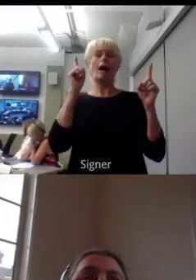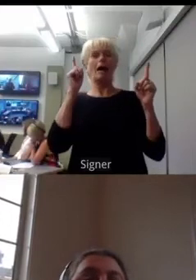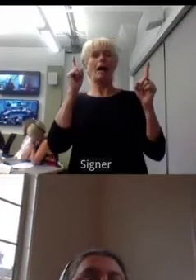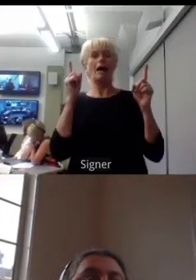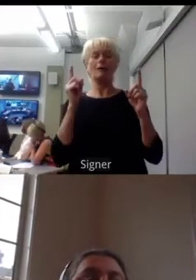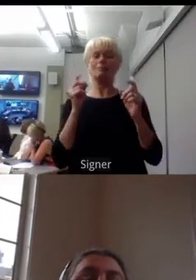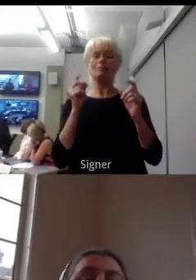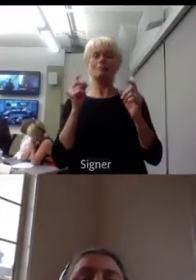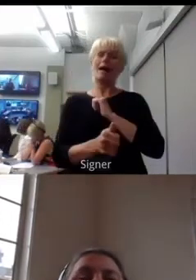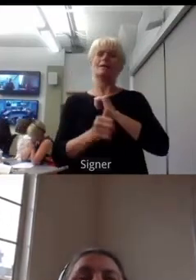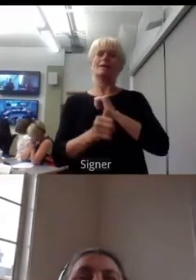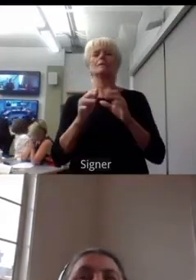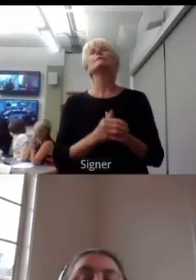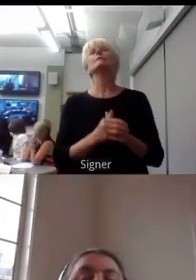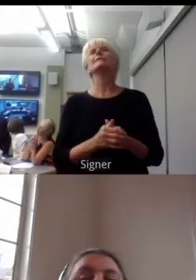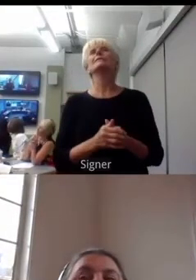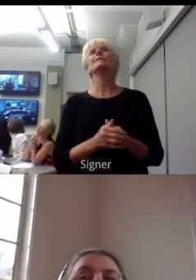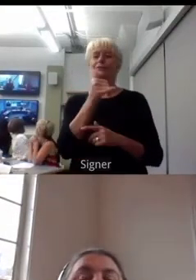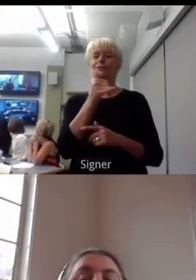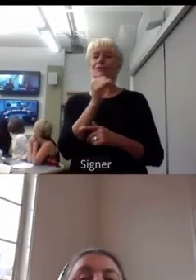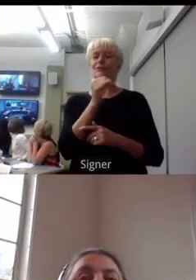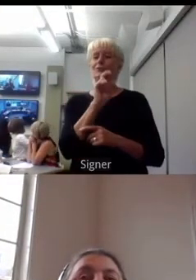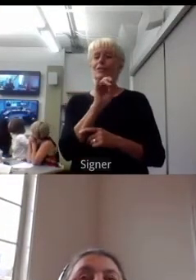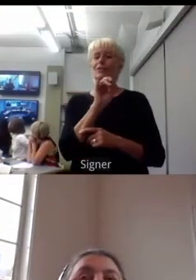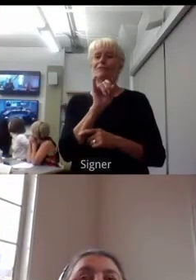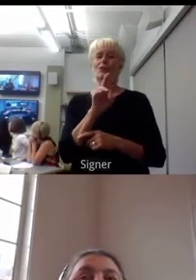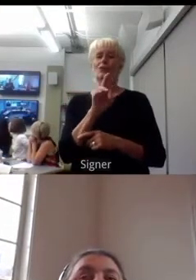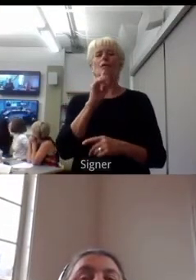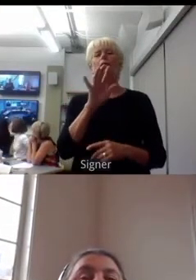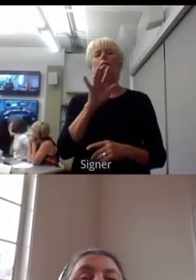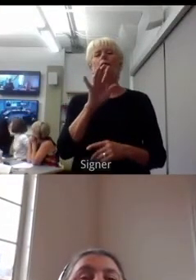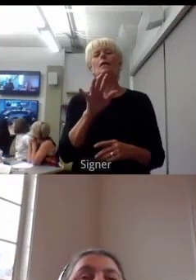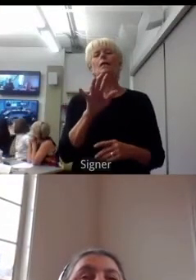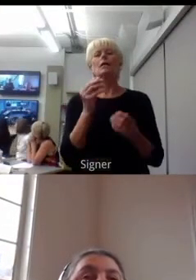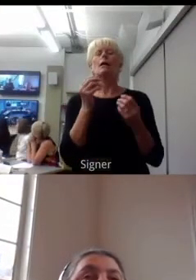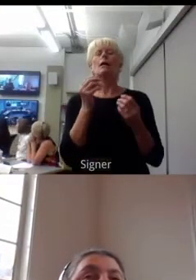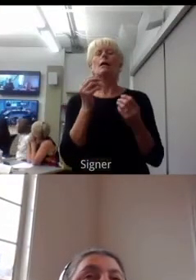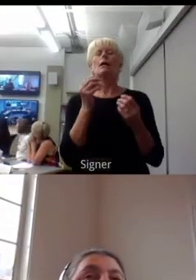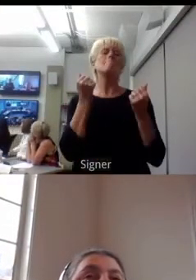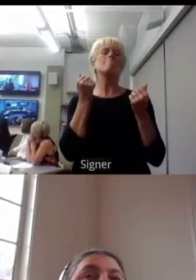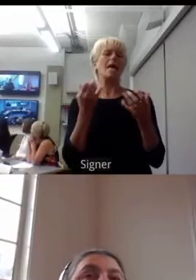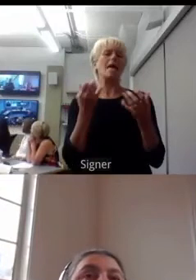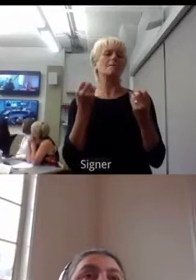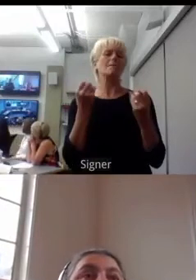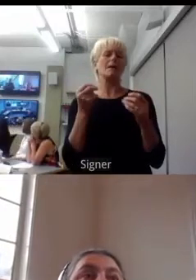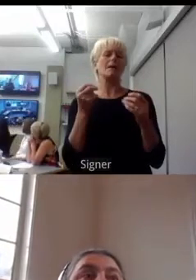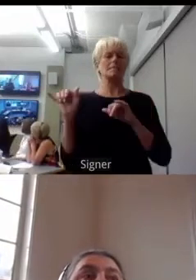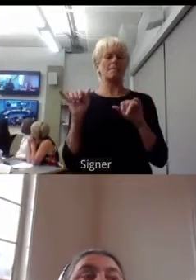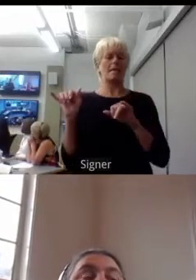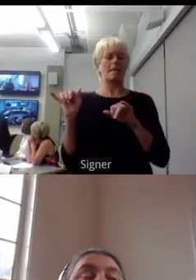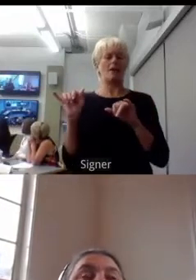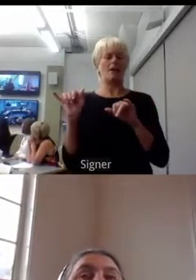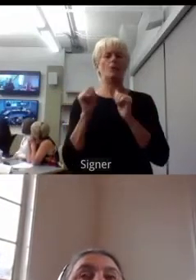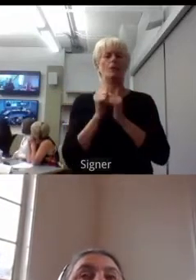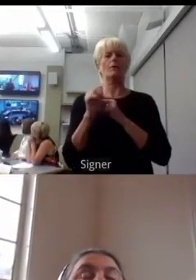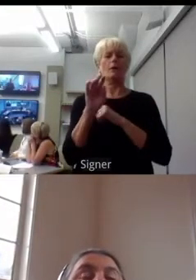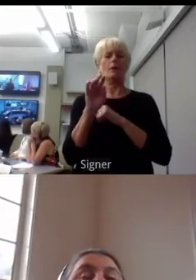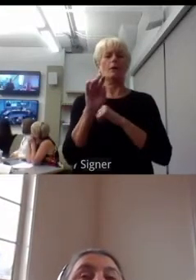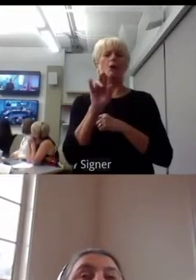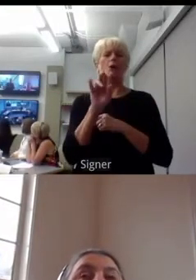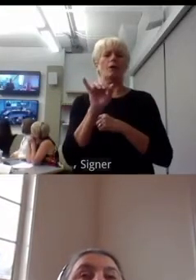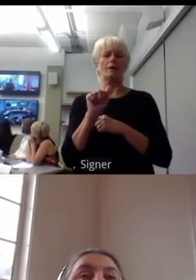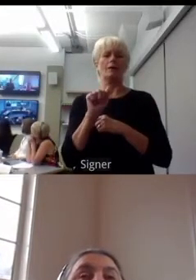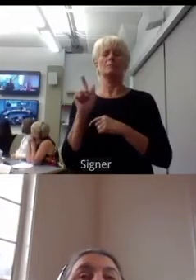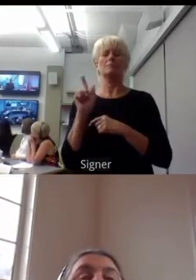speak, there's many similarities, which tells me that we did some good things. We took the example of Ontario, and that was one of